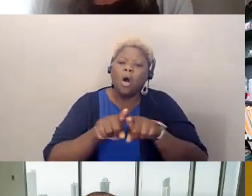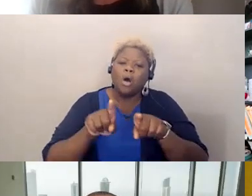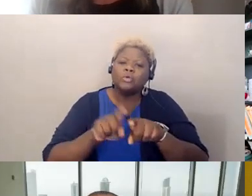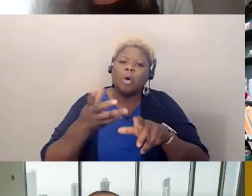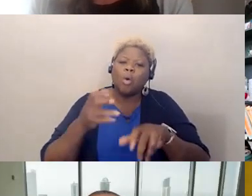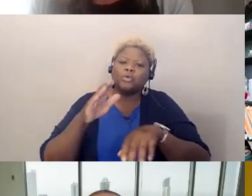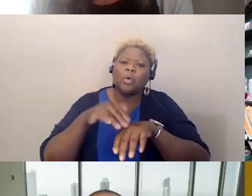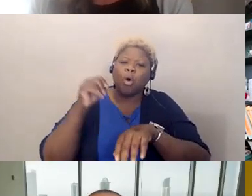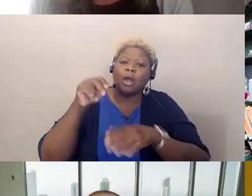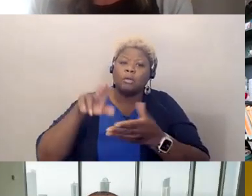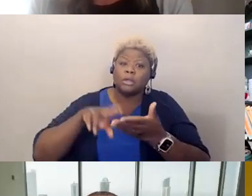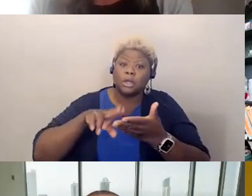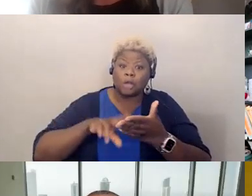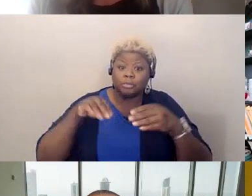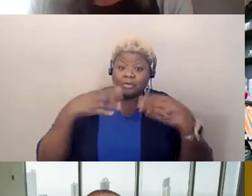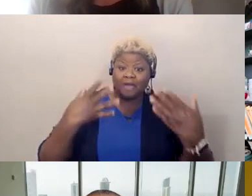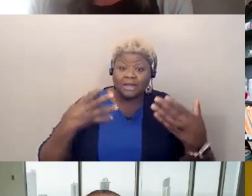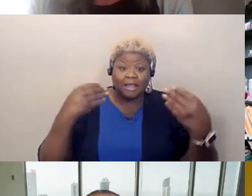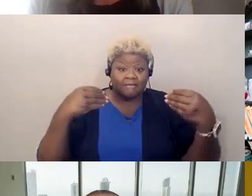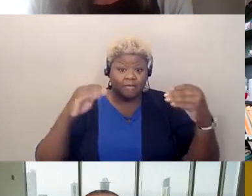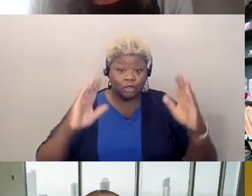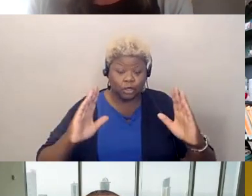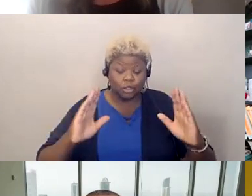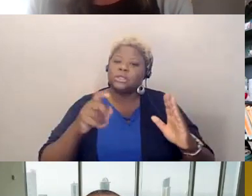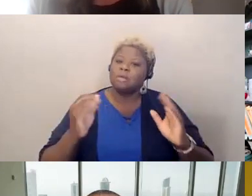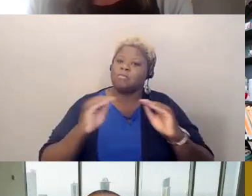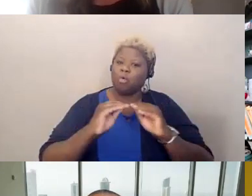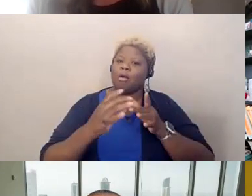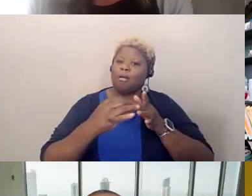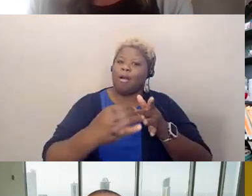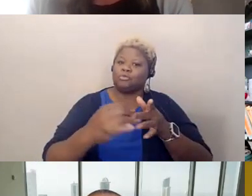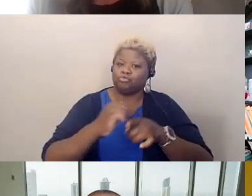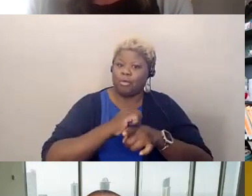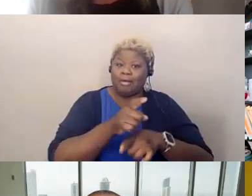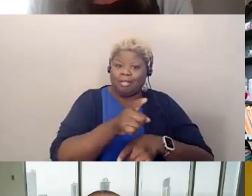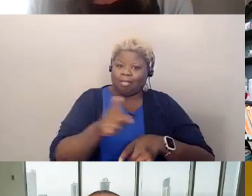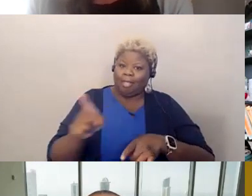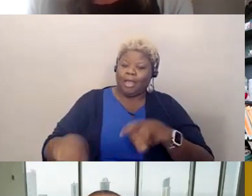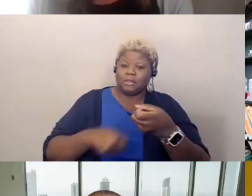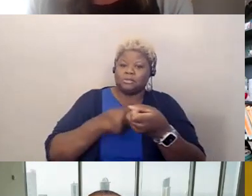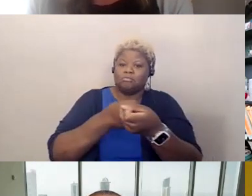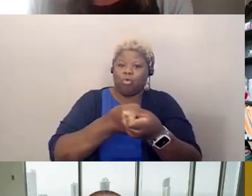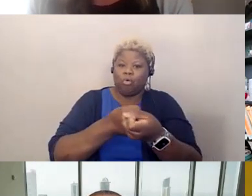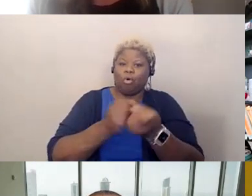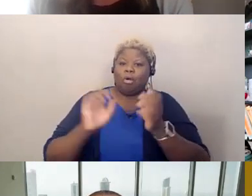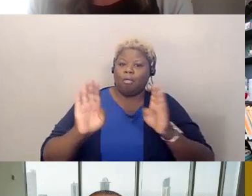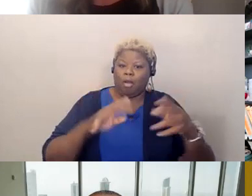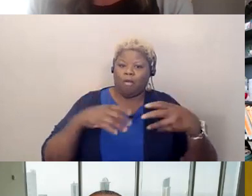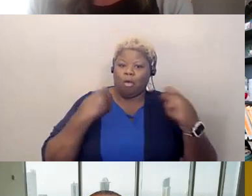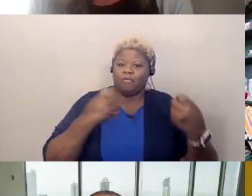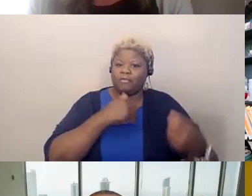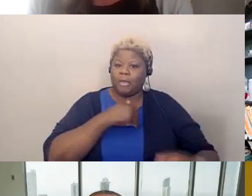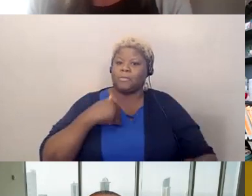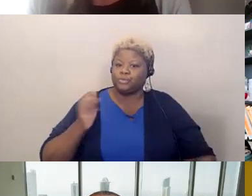DDD contracted providers and vendors need additional guidance and training on how they can support the behavioral health needs of these